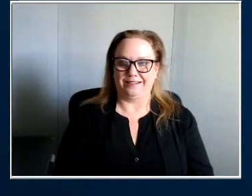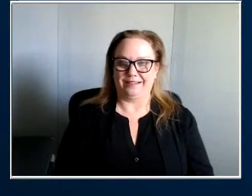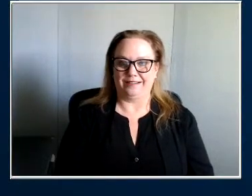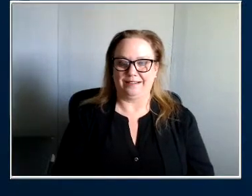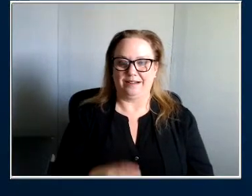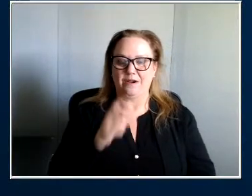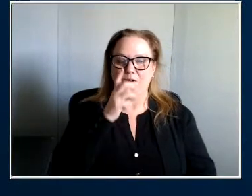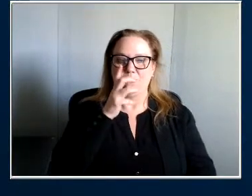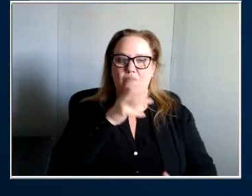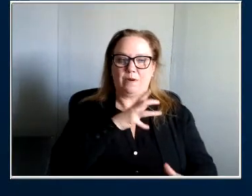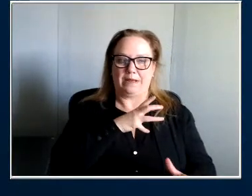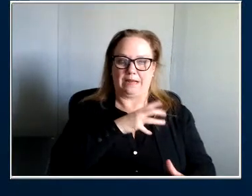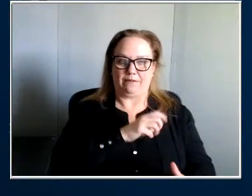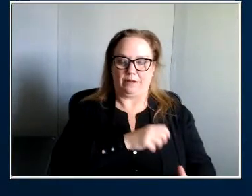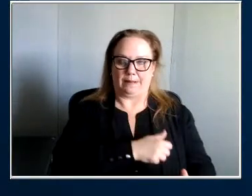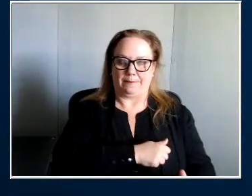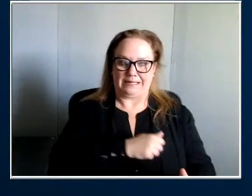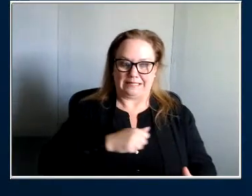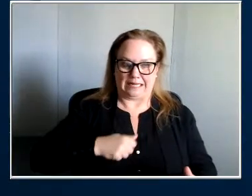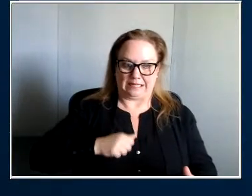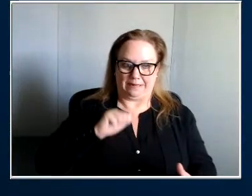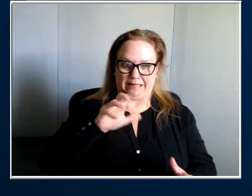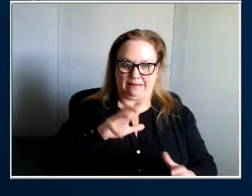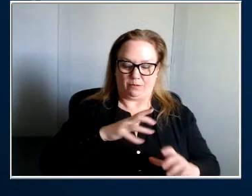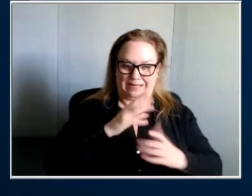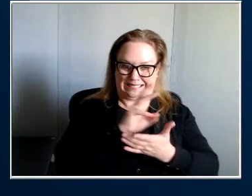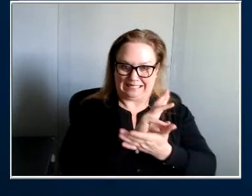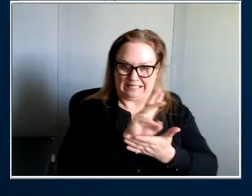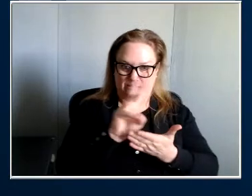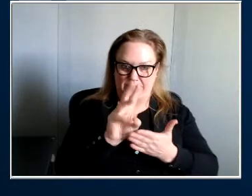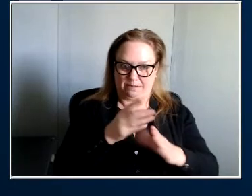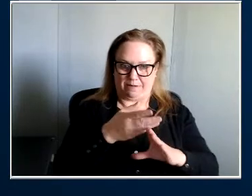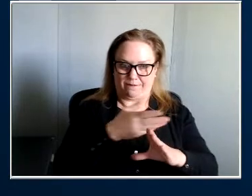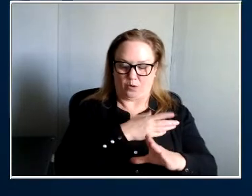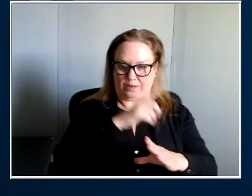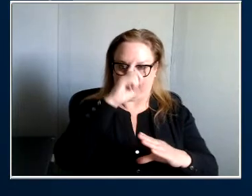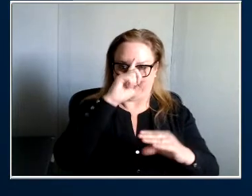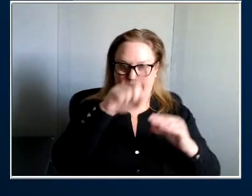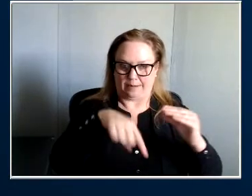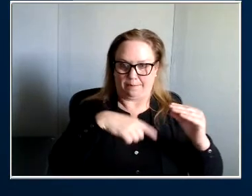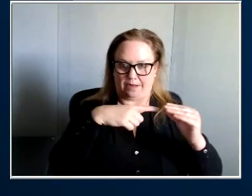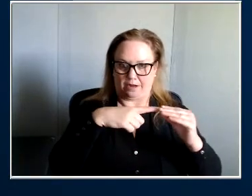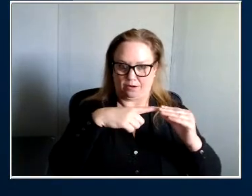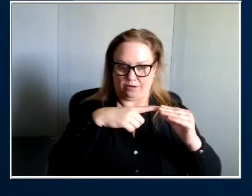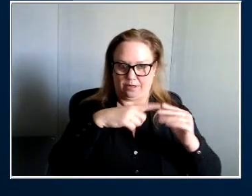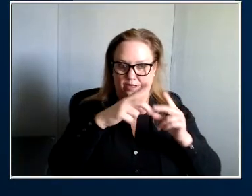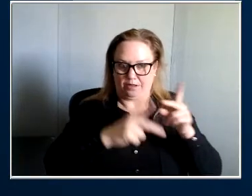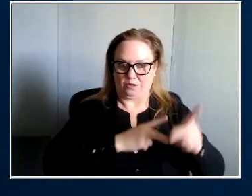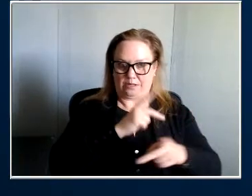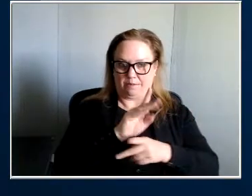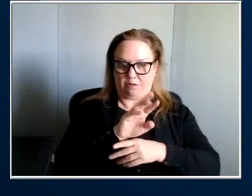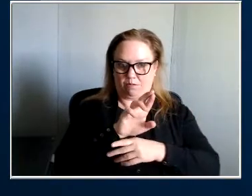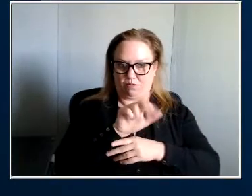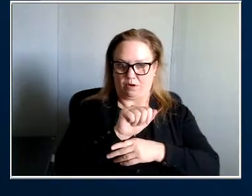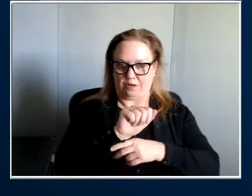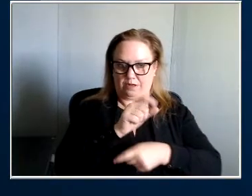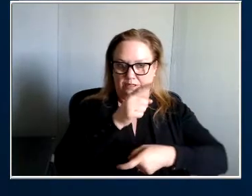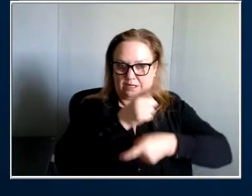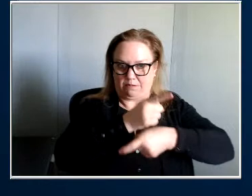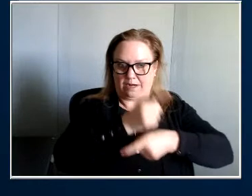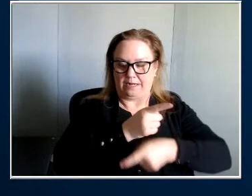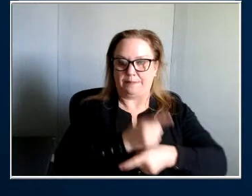after mastectomy, they have to wait for at least 6 weeks before they can think about having those type of bras fitted. Is that about right?